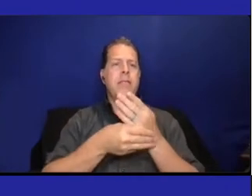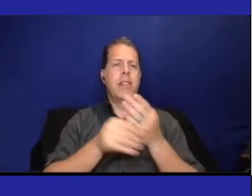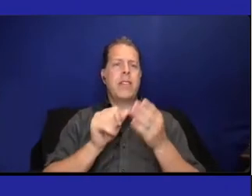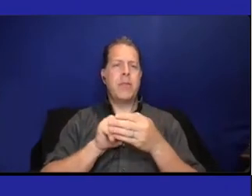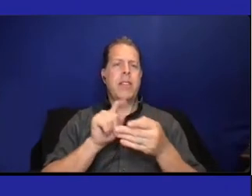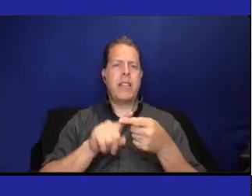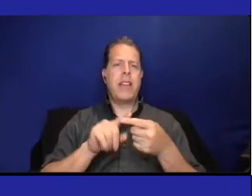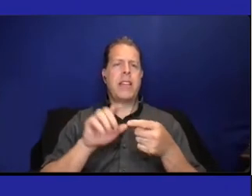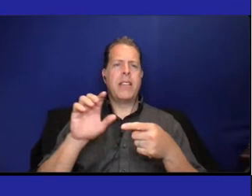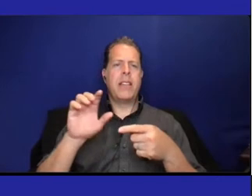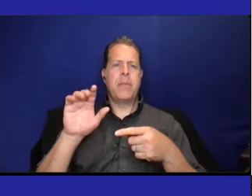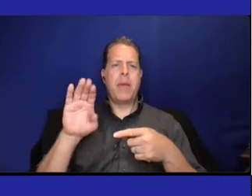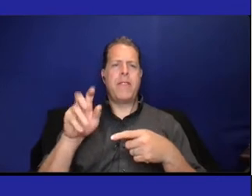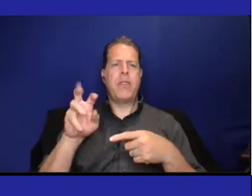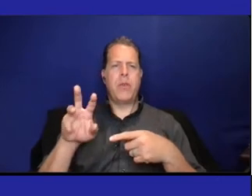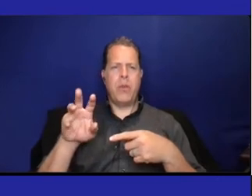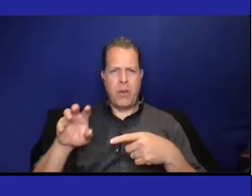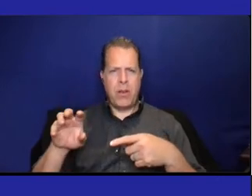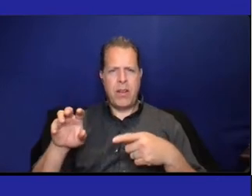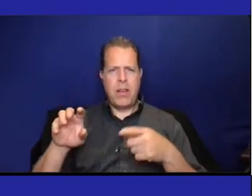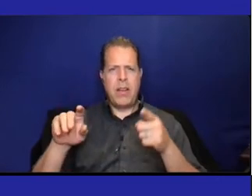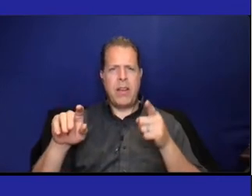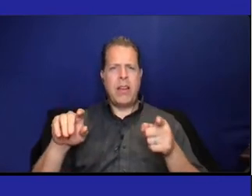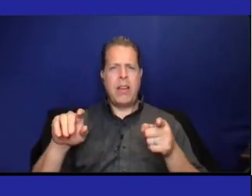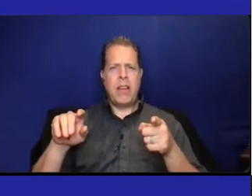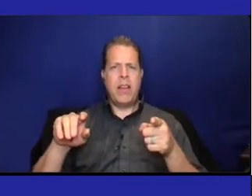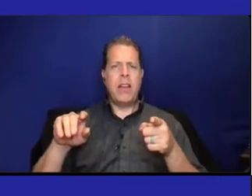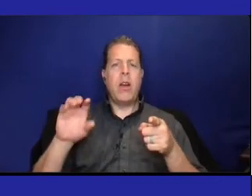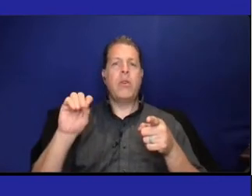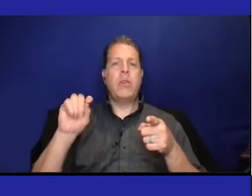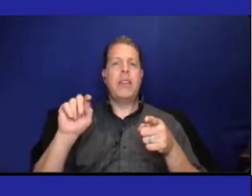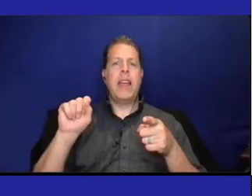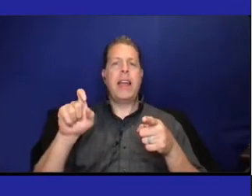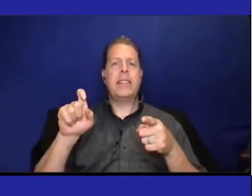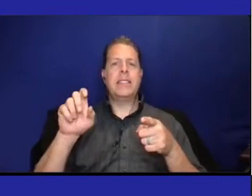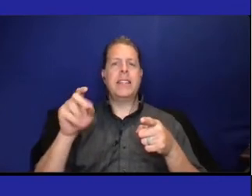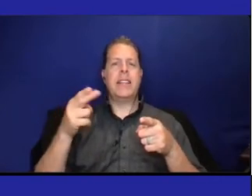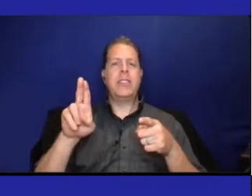OTXHU. First, for Array, increase not to exceed by